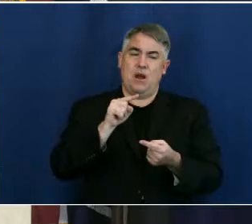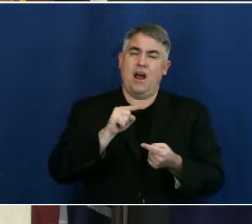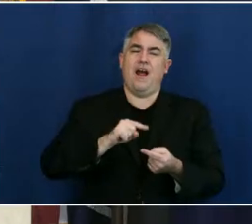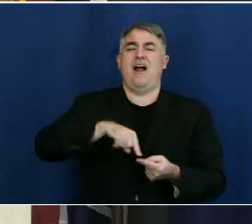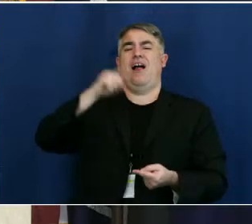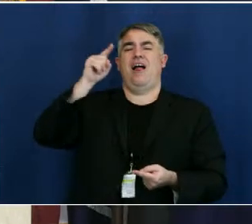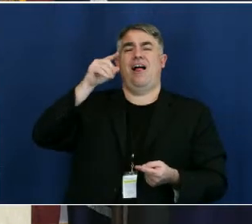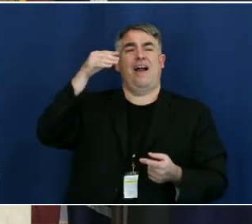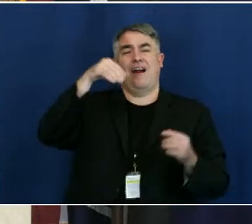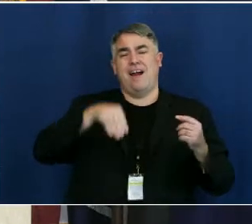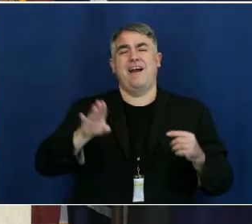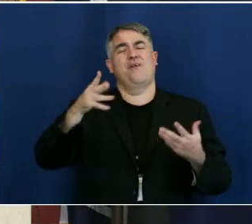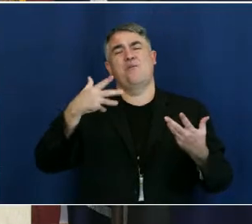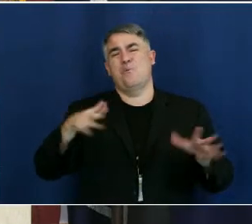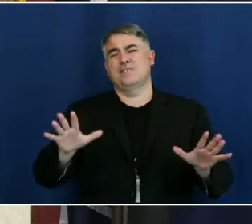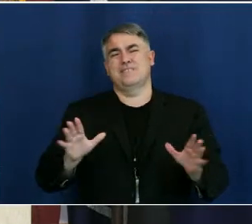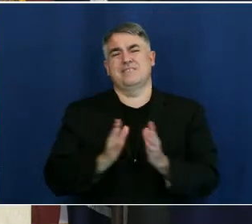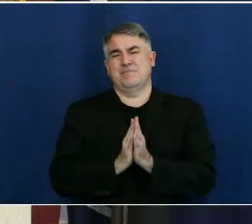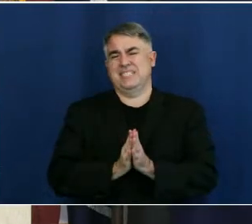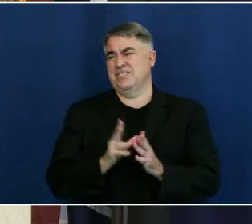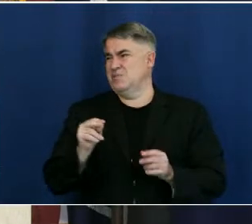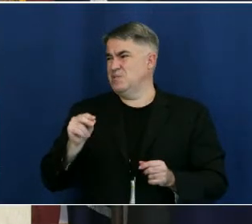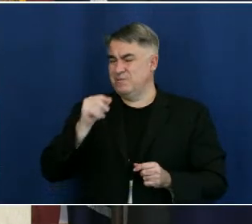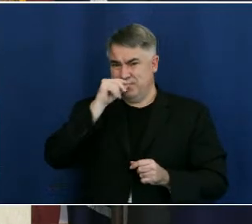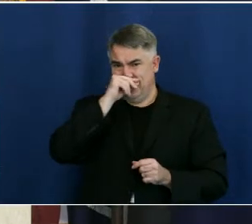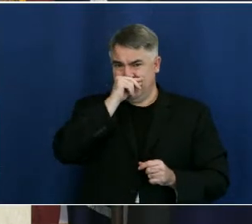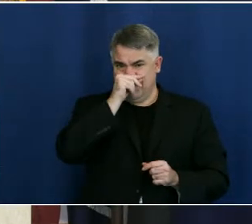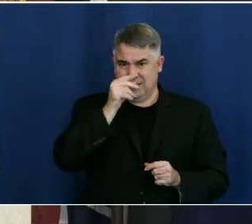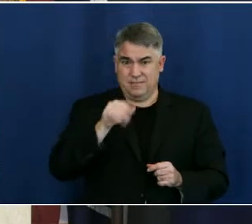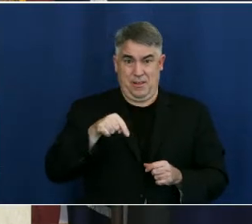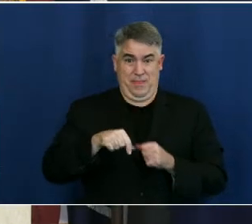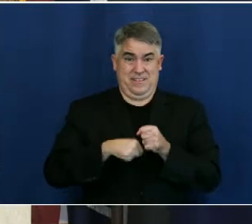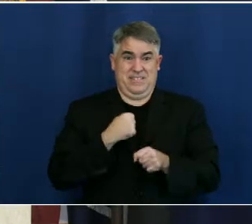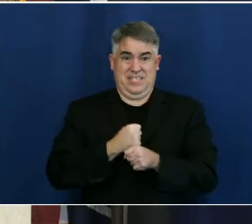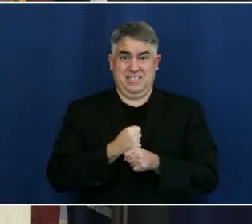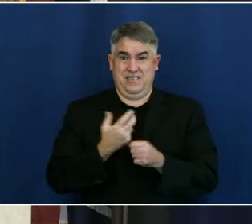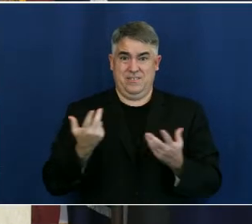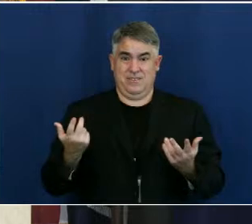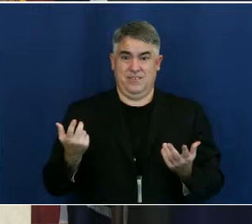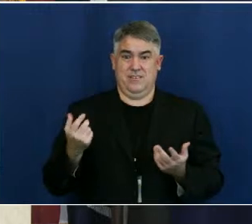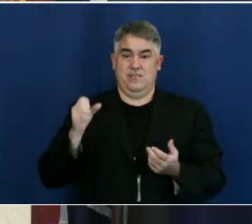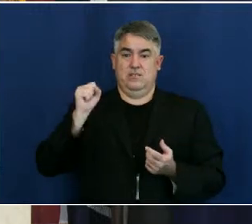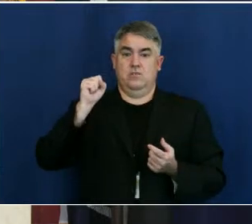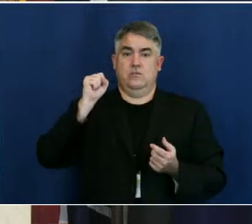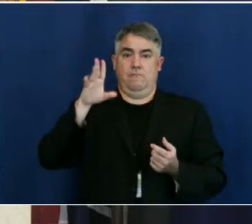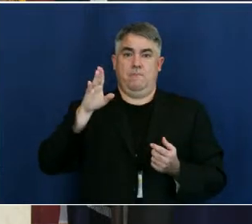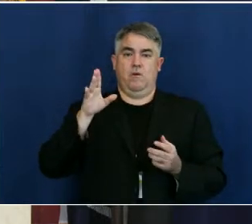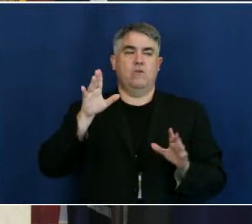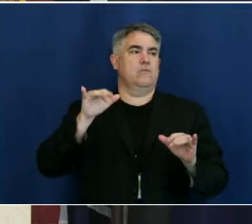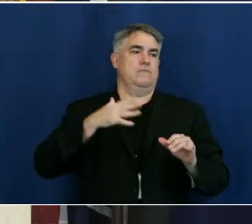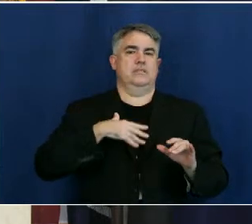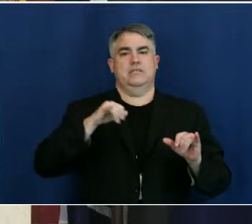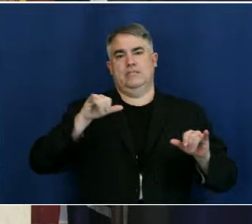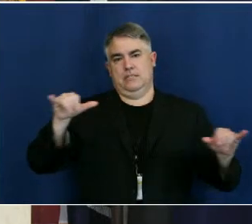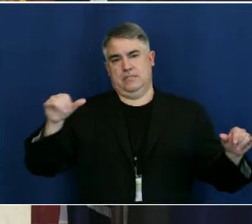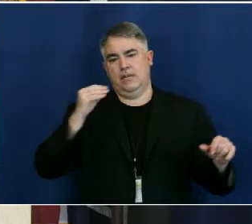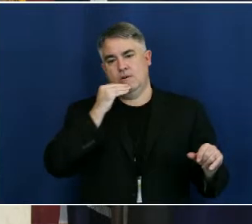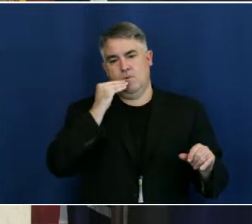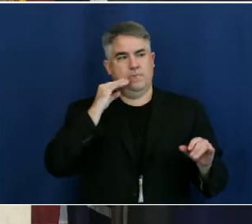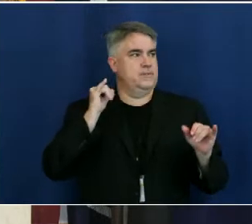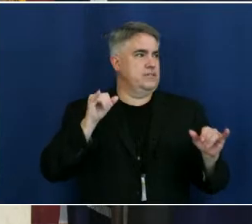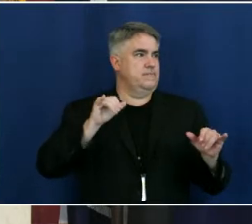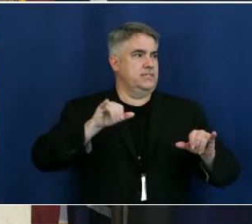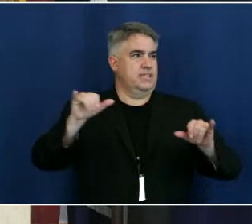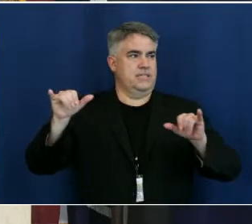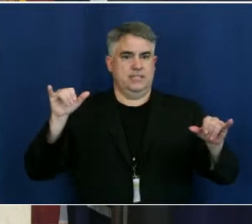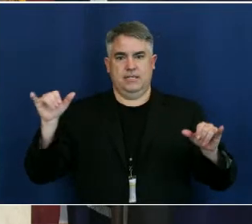Just this year and this game, watch it at home, watch it with the people you live with, and just know that by next year